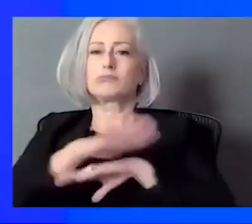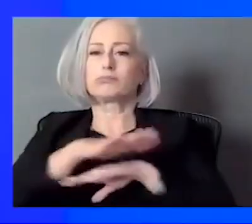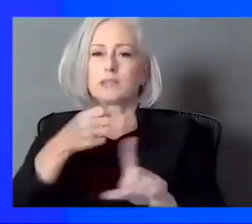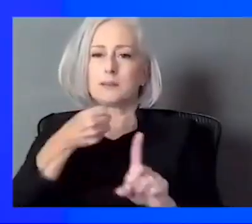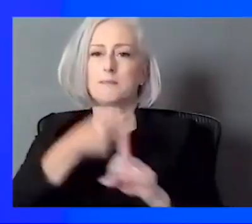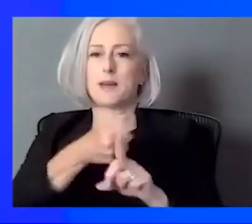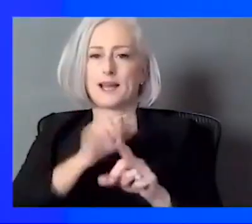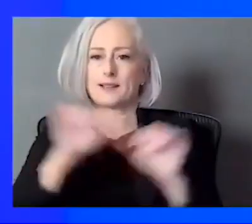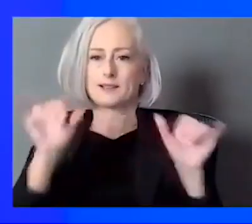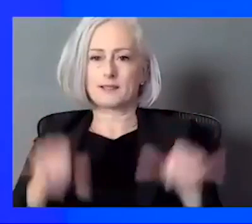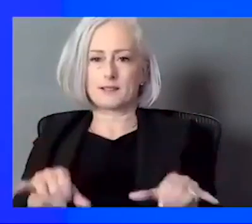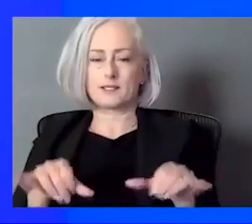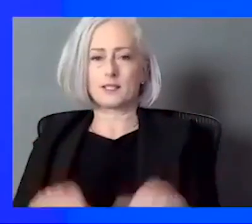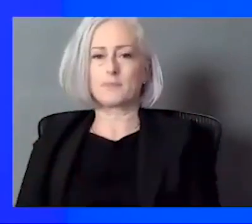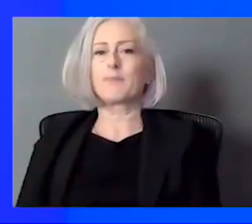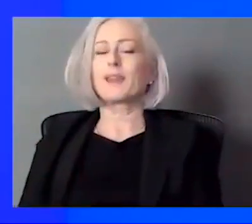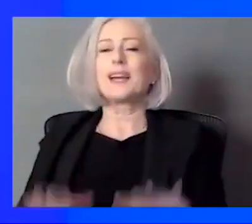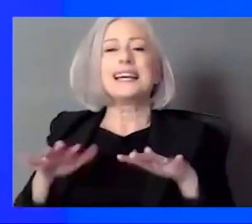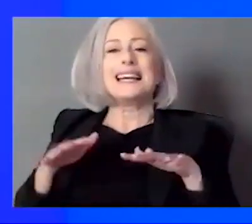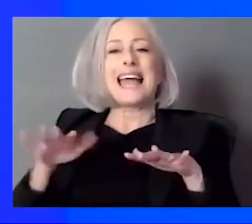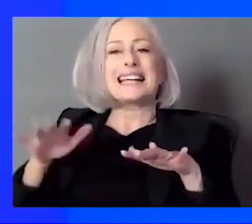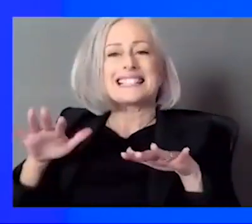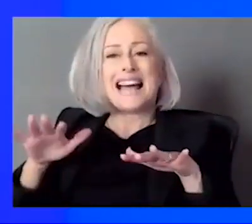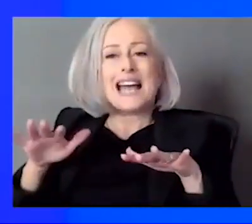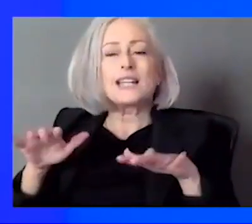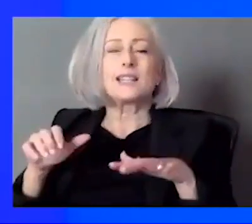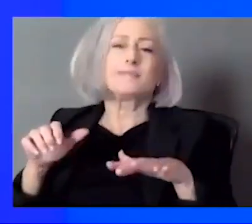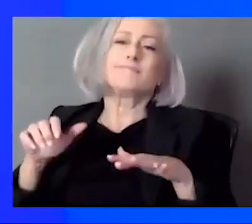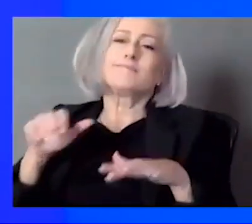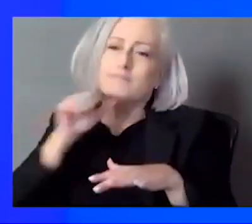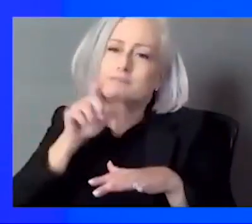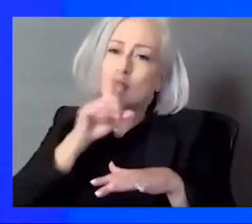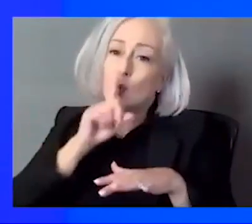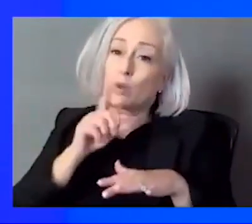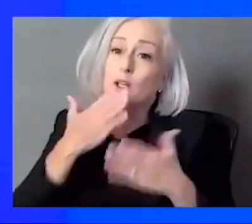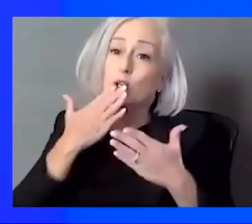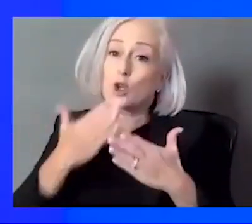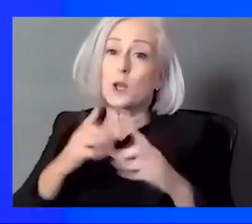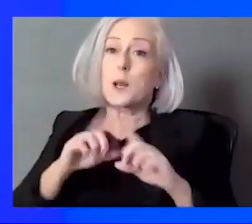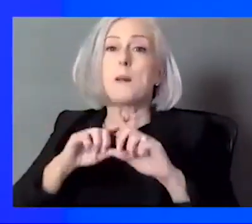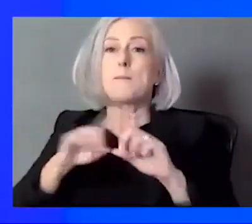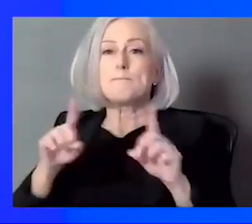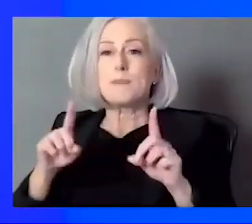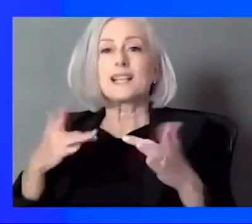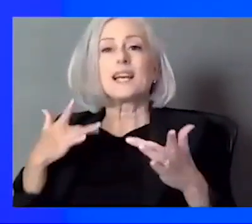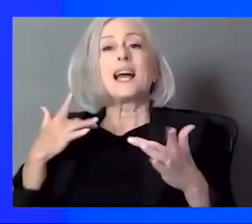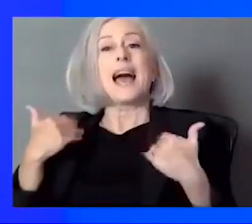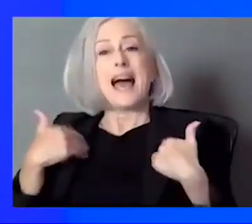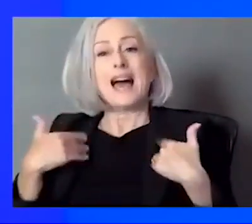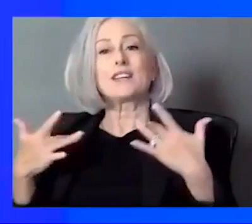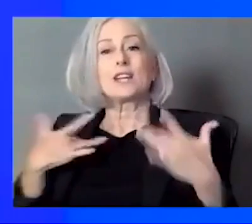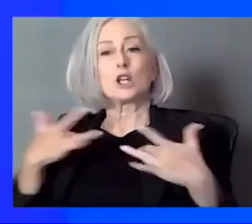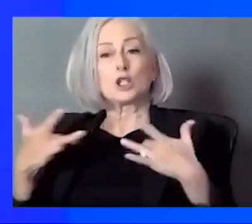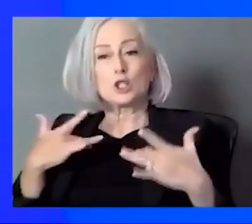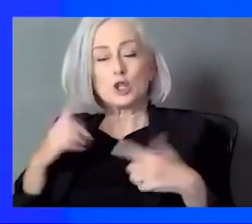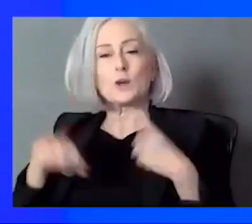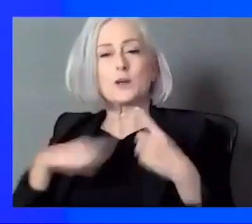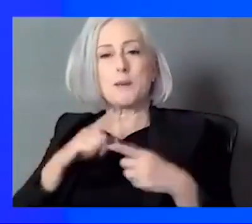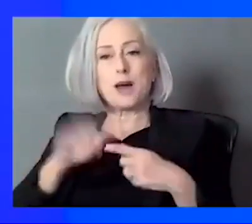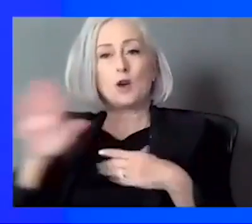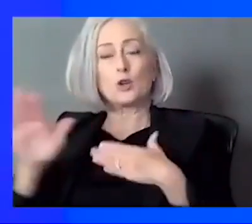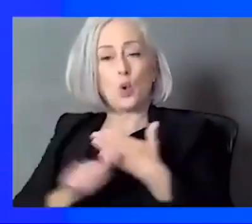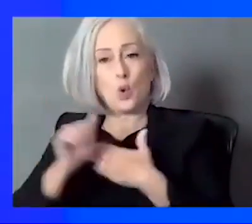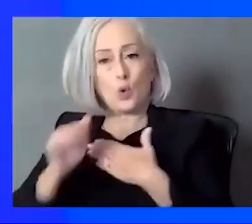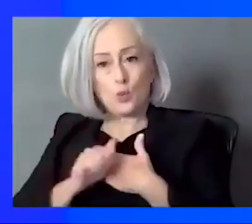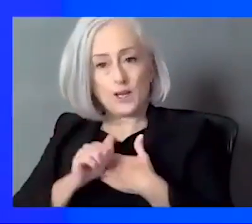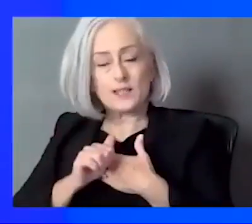anxiety is good, but having that level of concern, understanding what the infection dynamics are, where you're at, understanding what your risk is, I think is healthy.